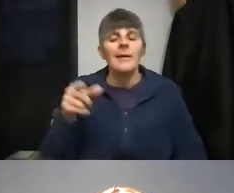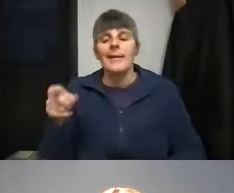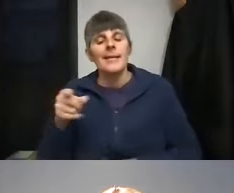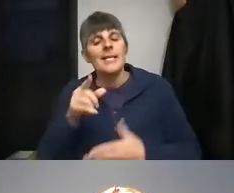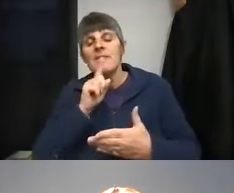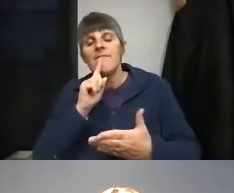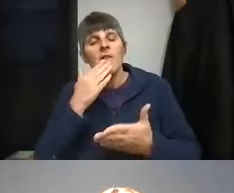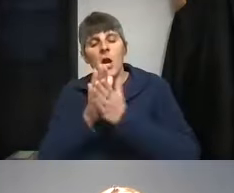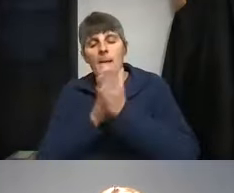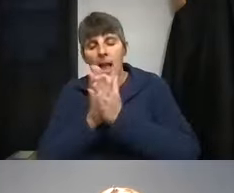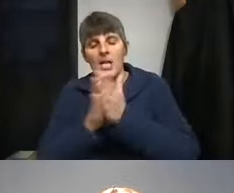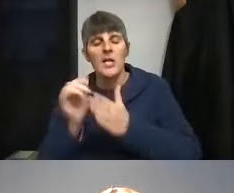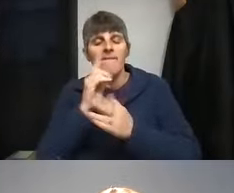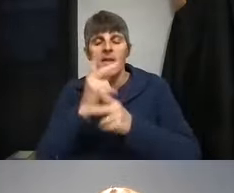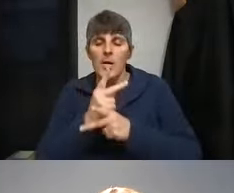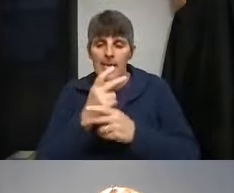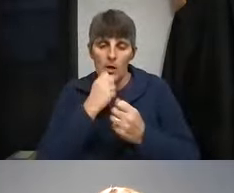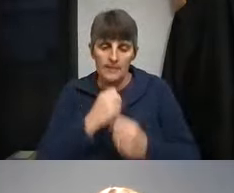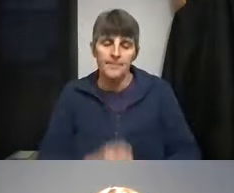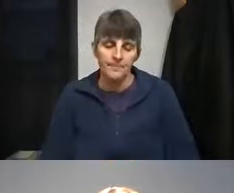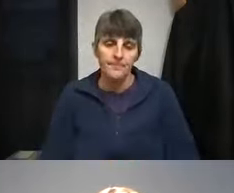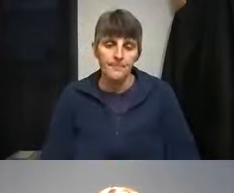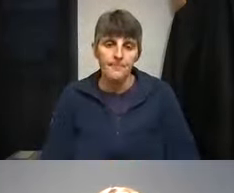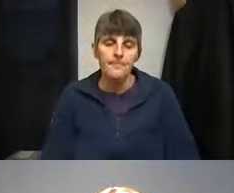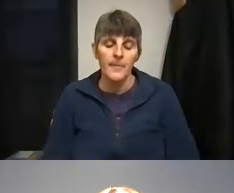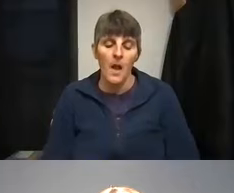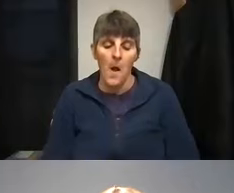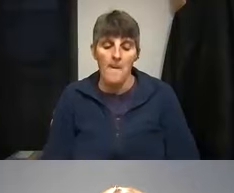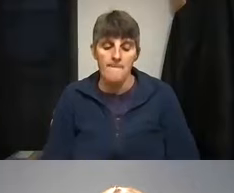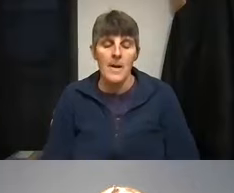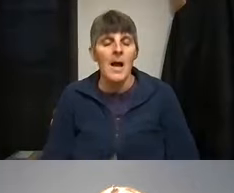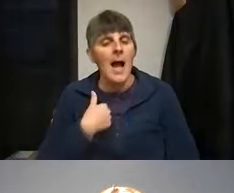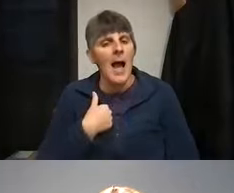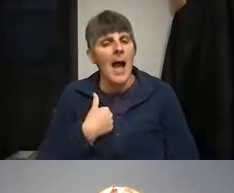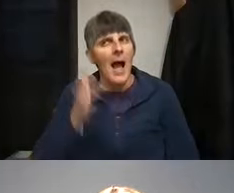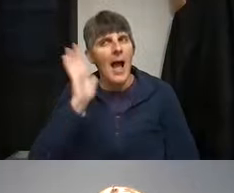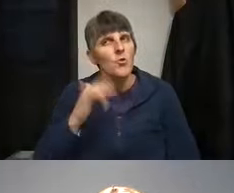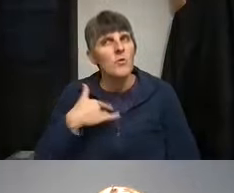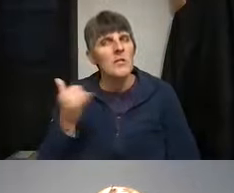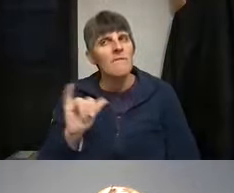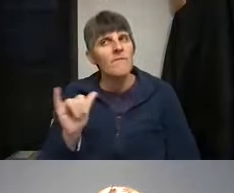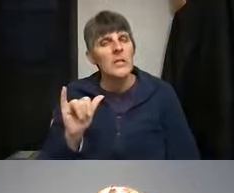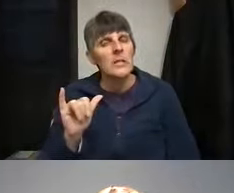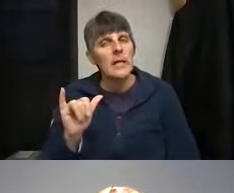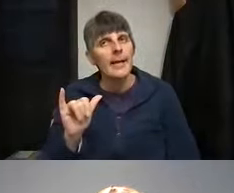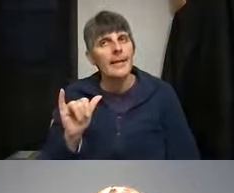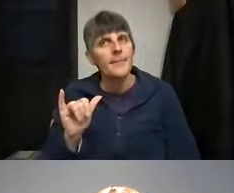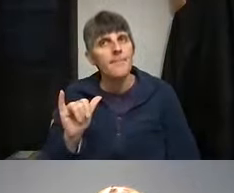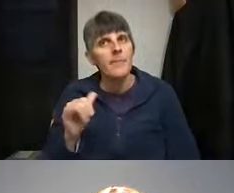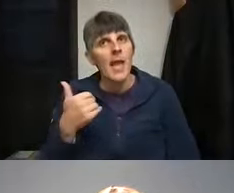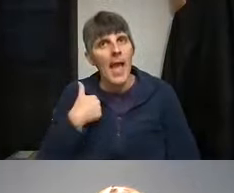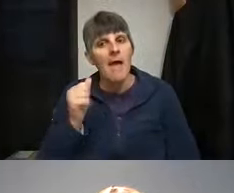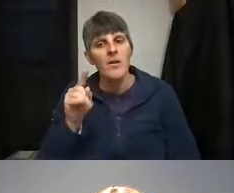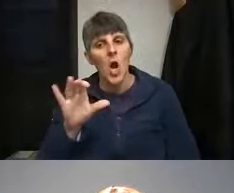very passionate and very caring. I used to kind of feel like having an